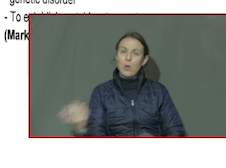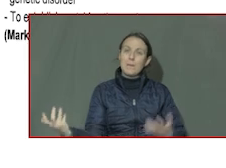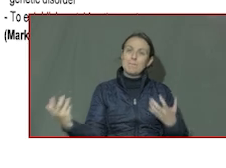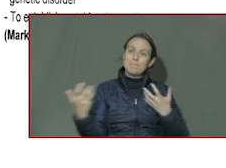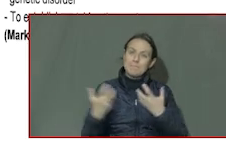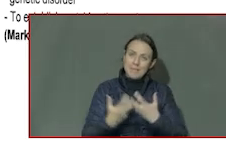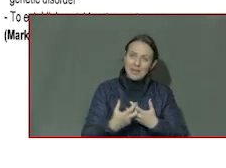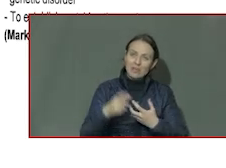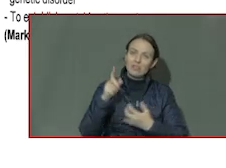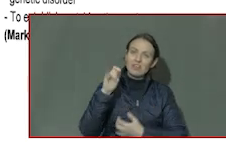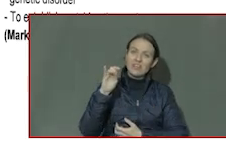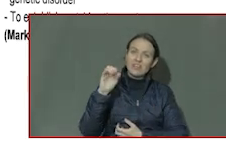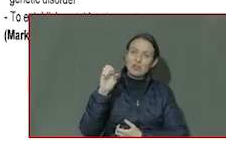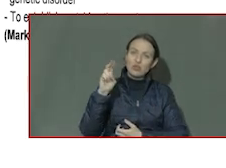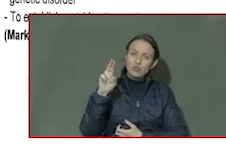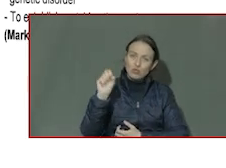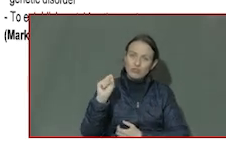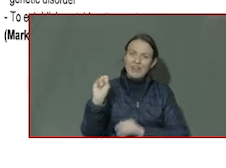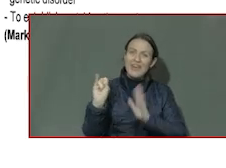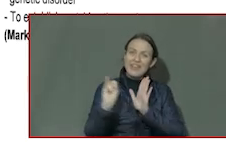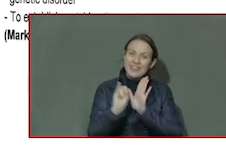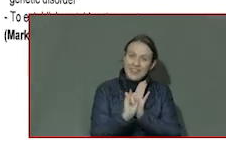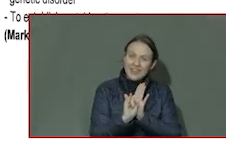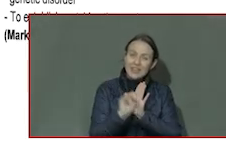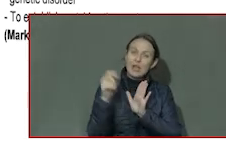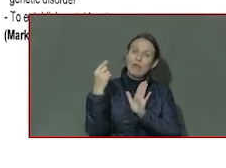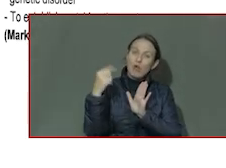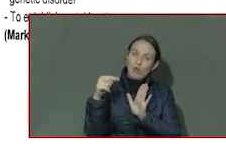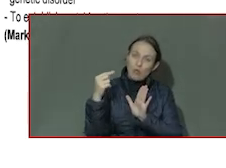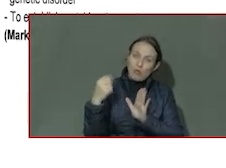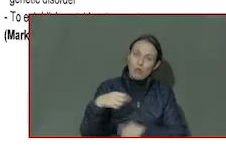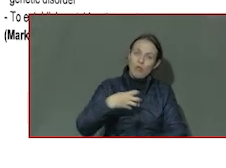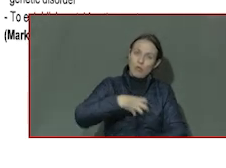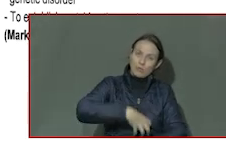for organ transplant.